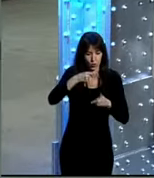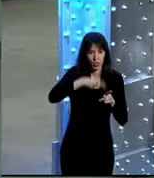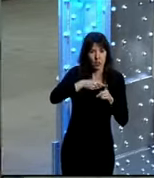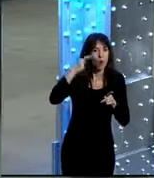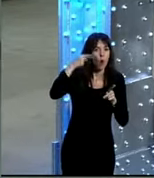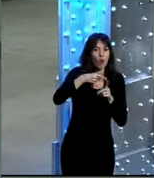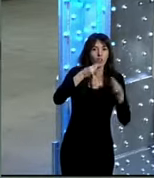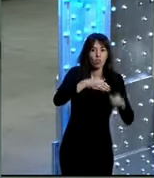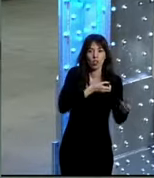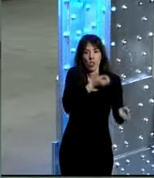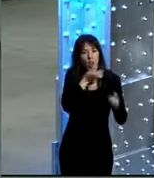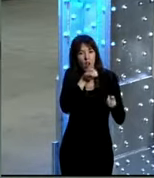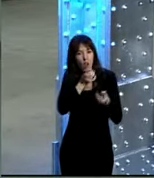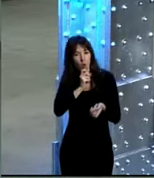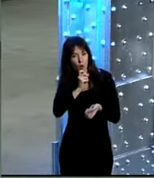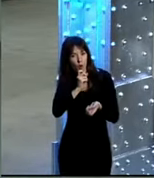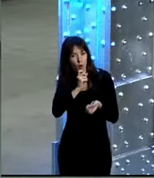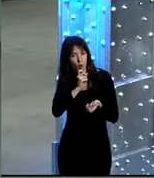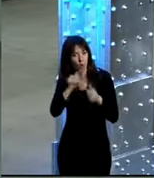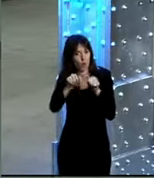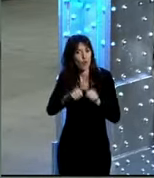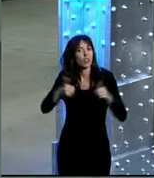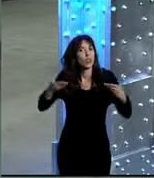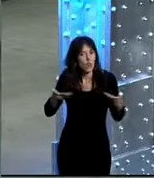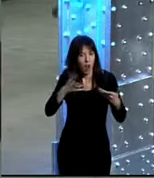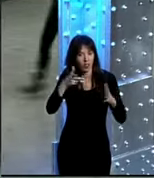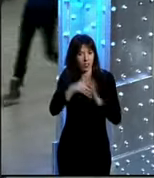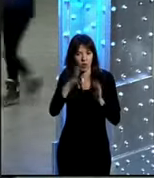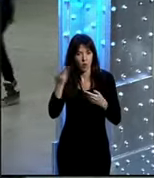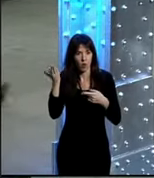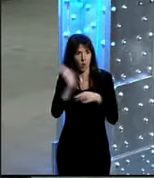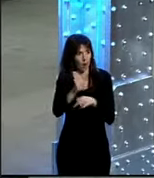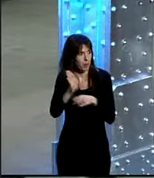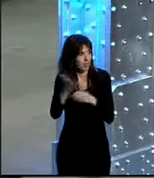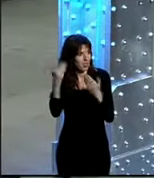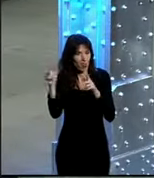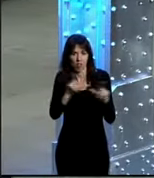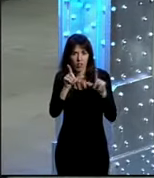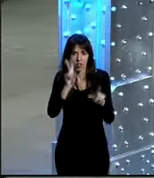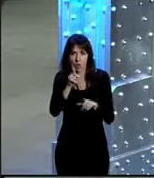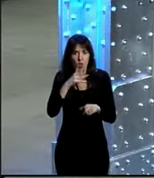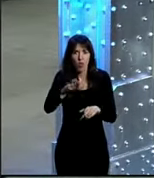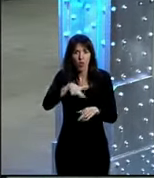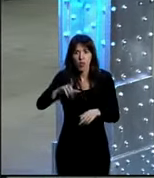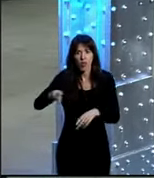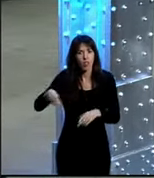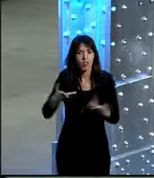media we use today to tell stories, and What's the presentation?